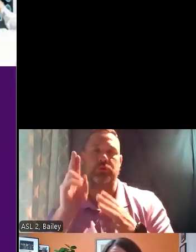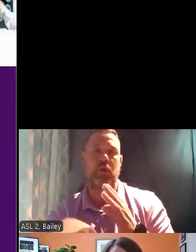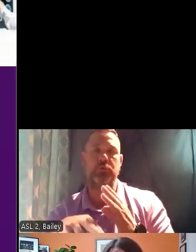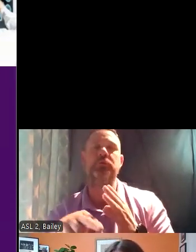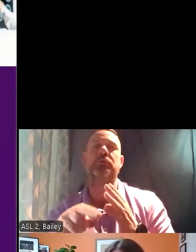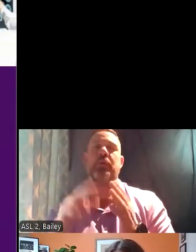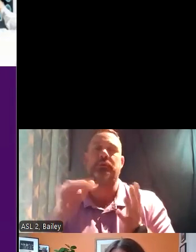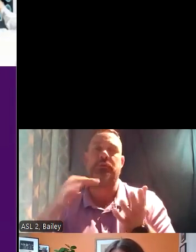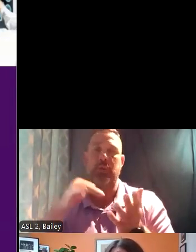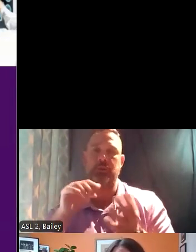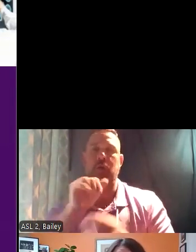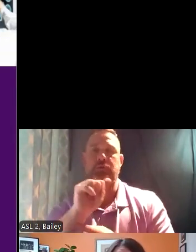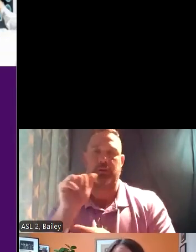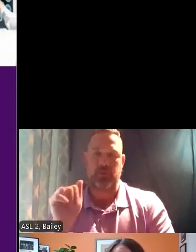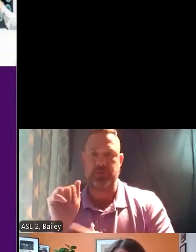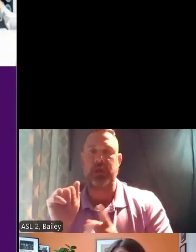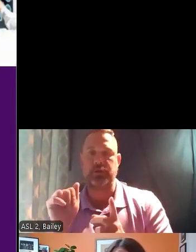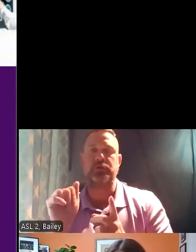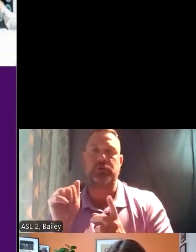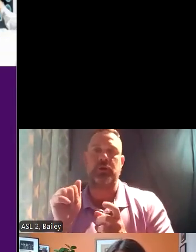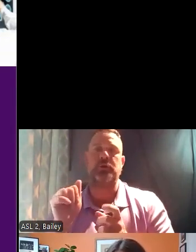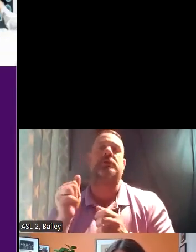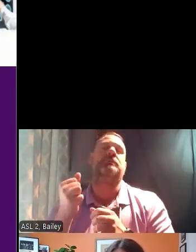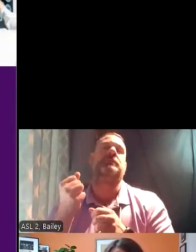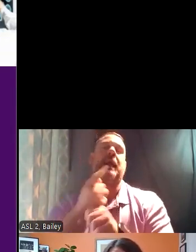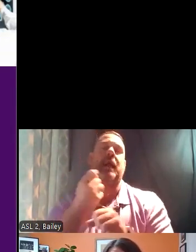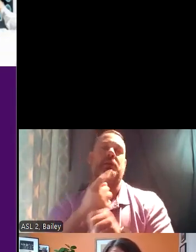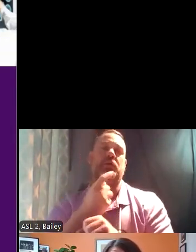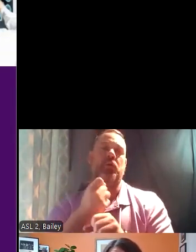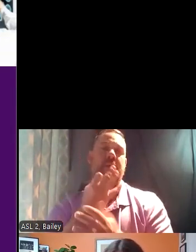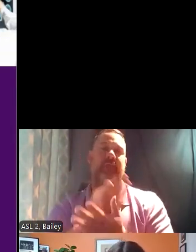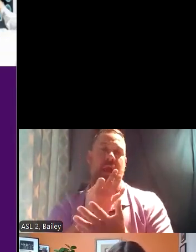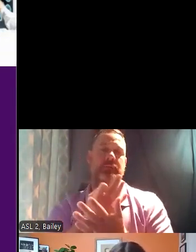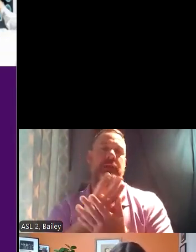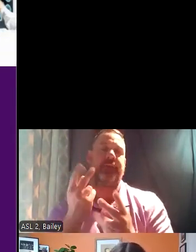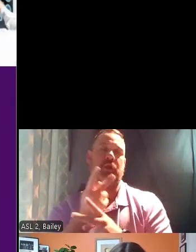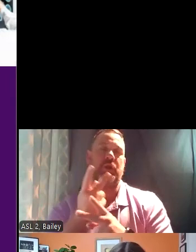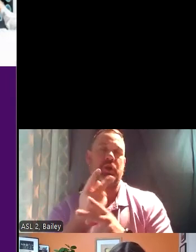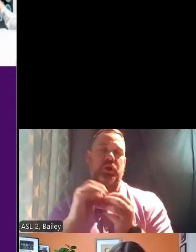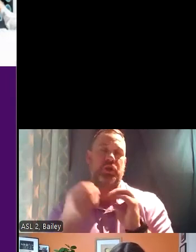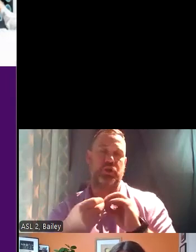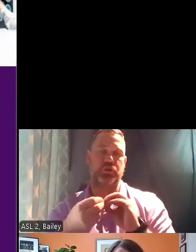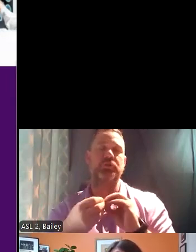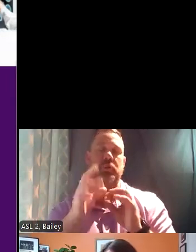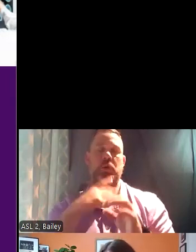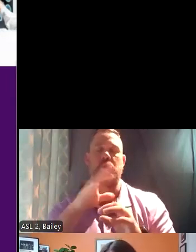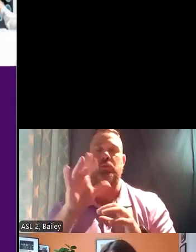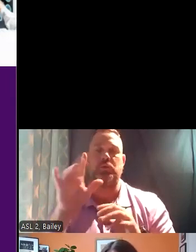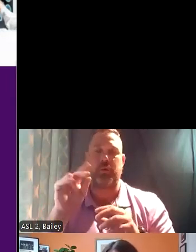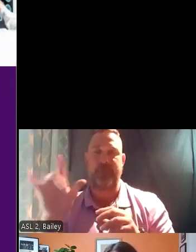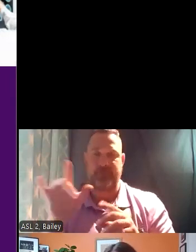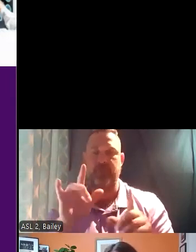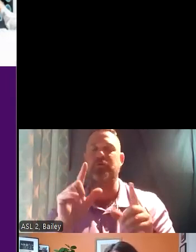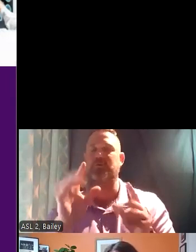our the Alzheimer's Association's annual Facts and Figures report in 2025. We did a special report. There's always a